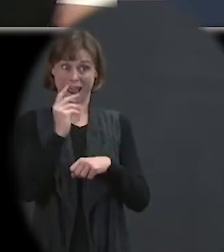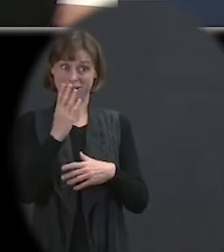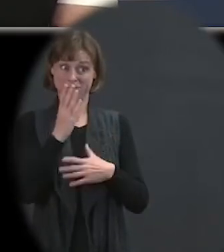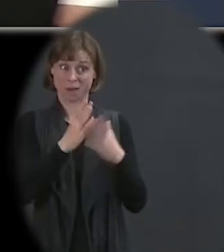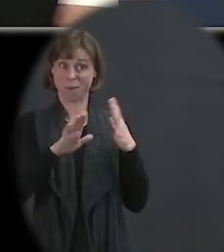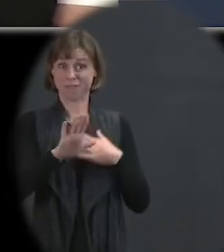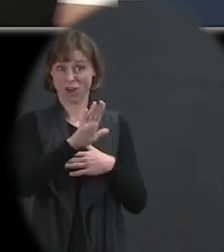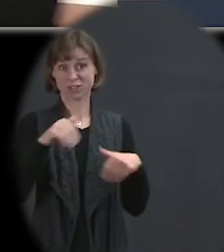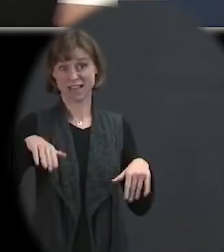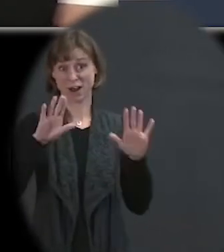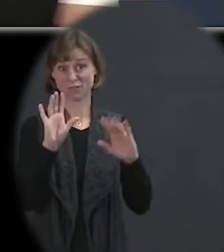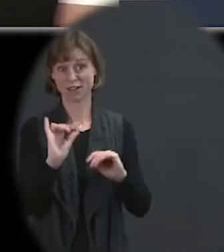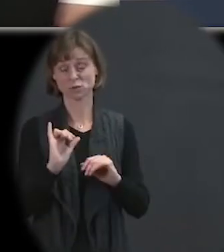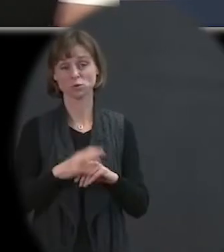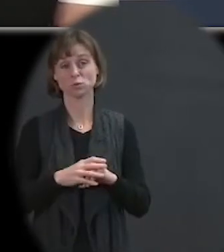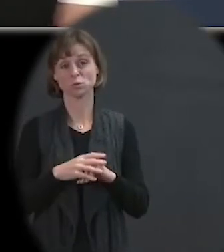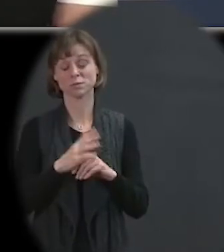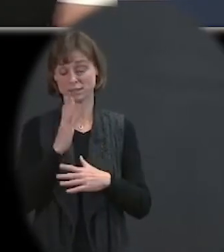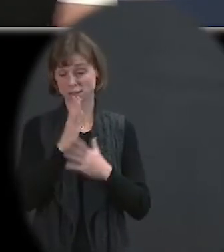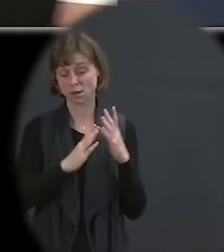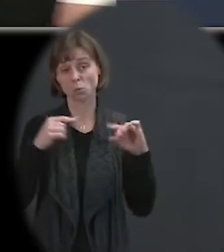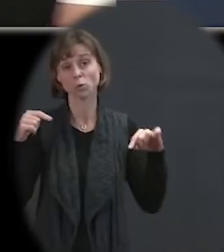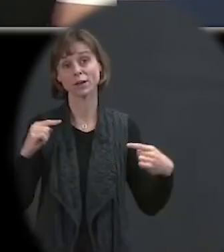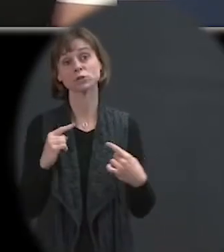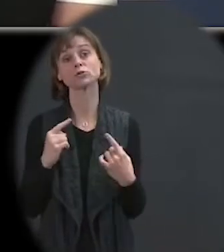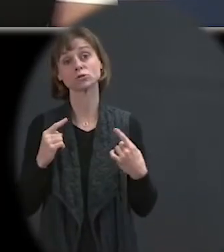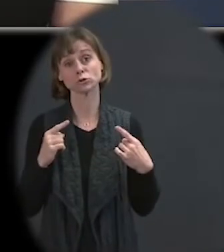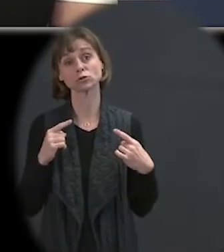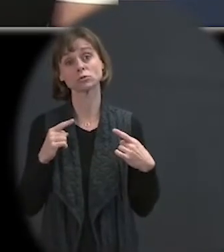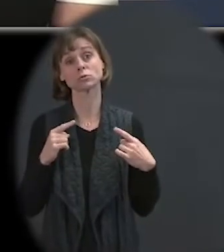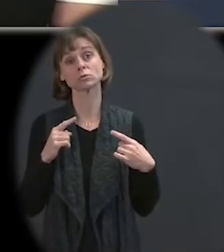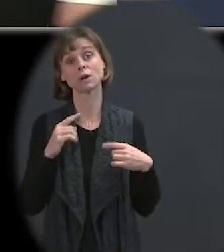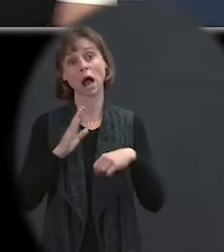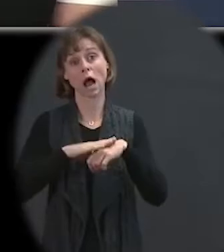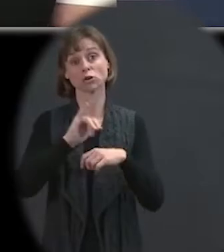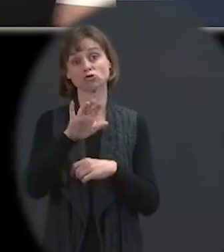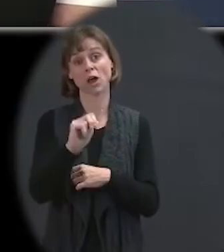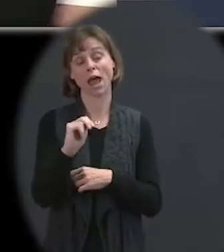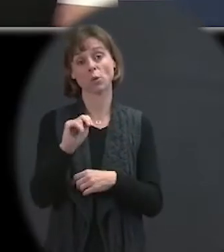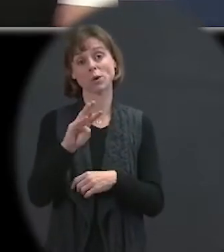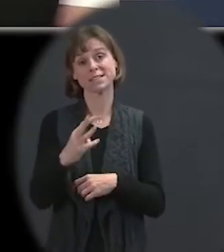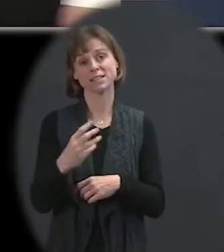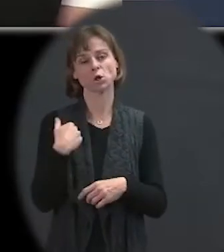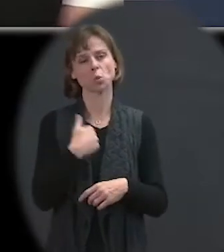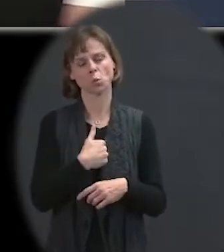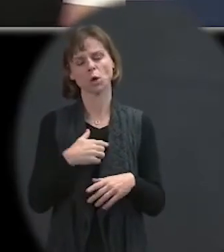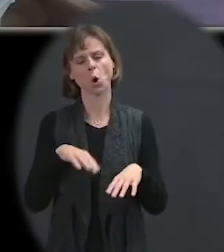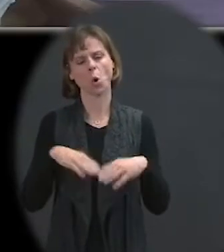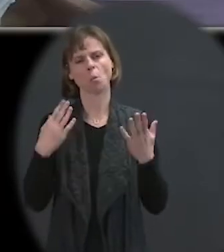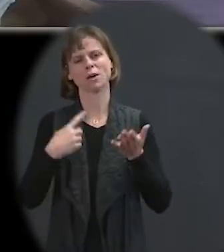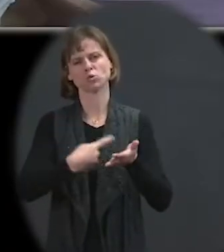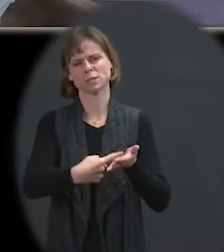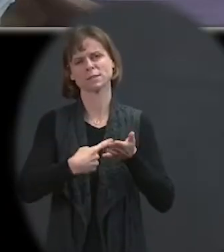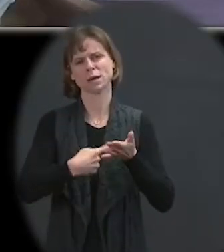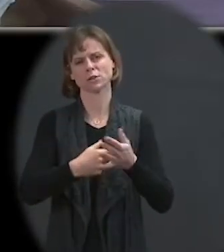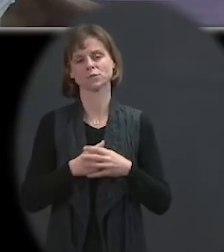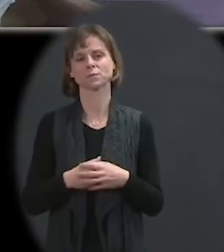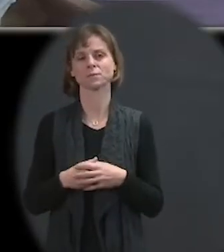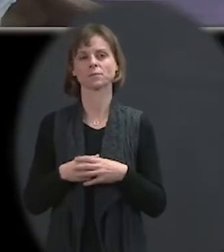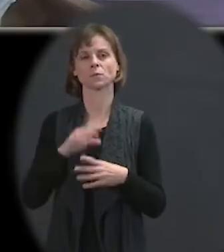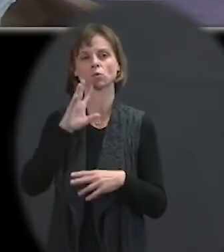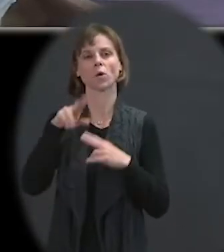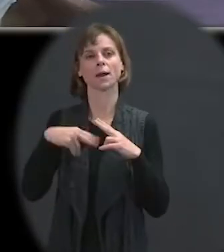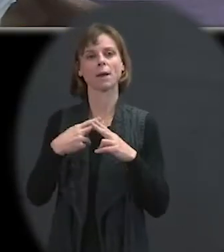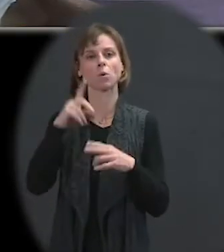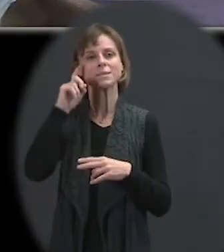but also those who have been injured in the events of January 6th, and we're certainly open to having that conversation. One more on sexual assault,